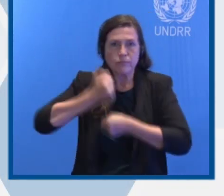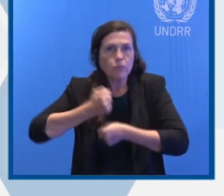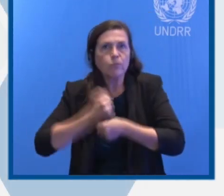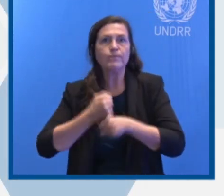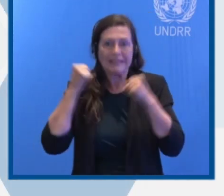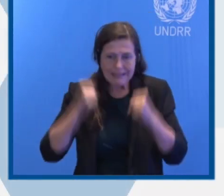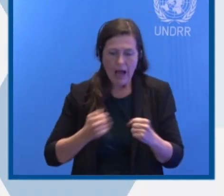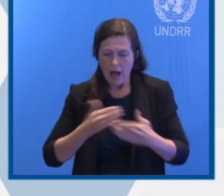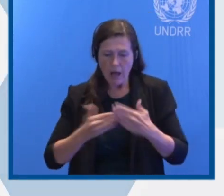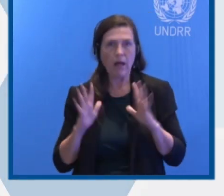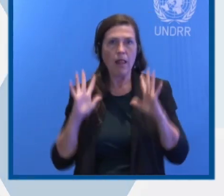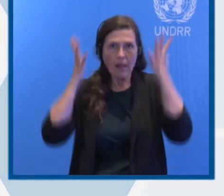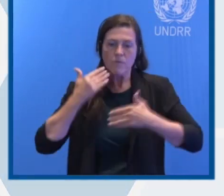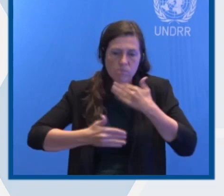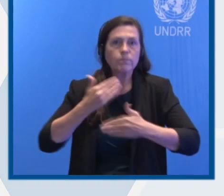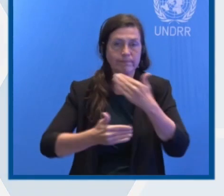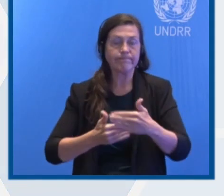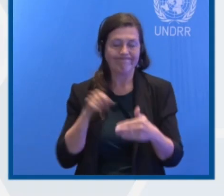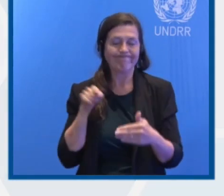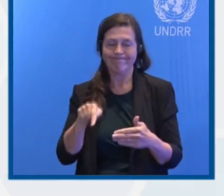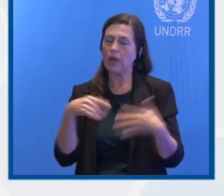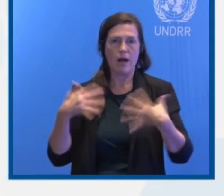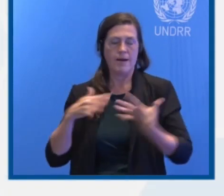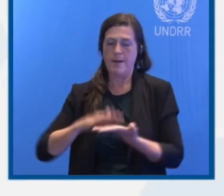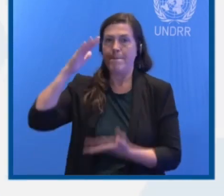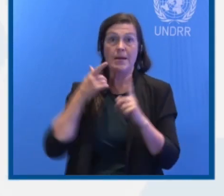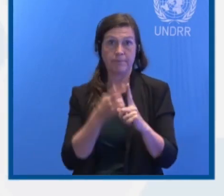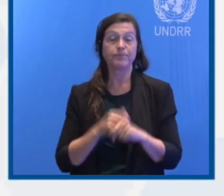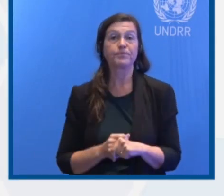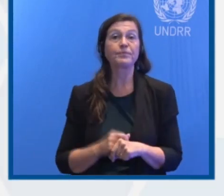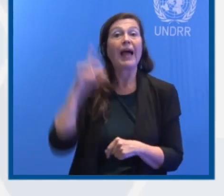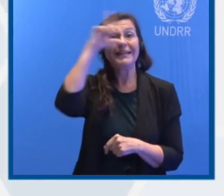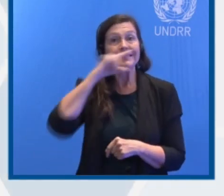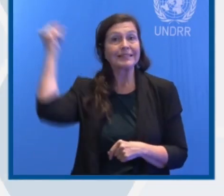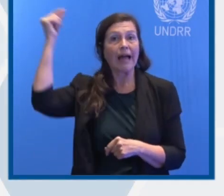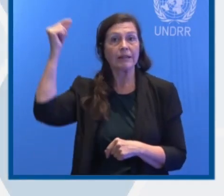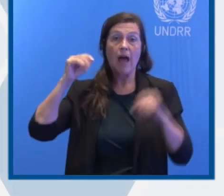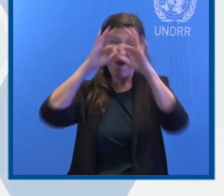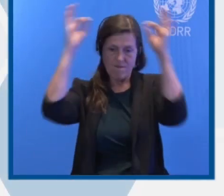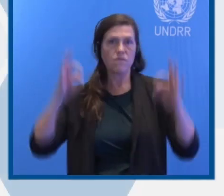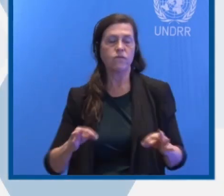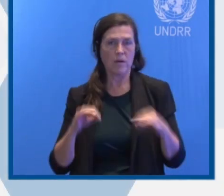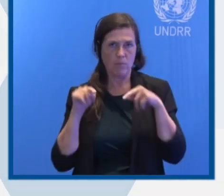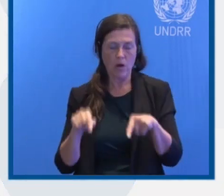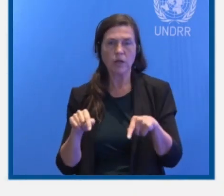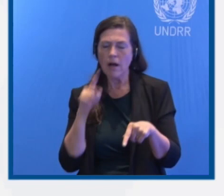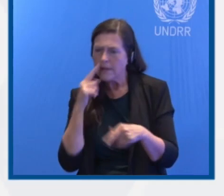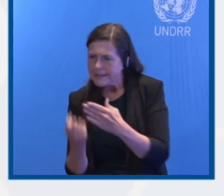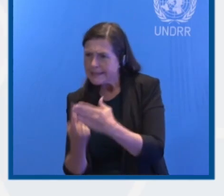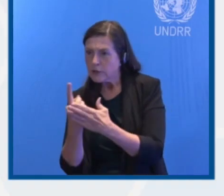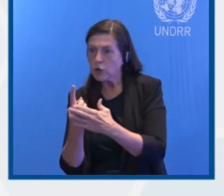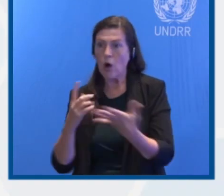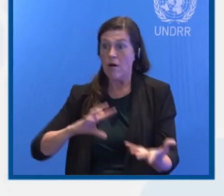do well in target D of Sendai framework, which is protecting disruptions emerging from damage to